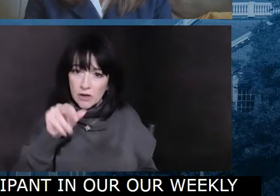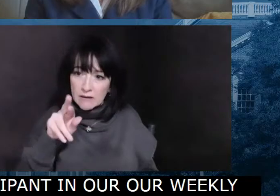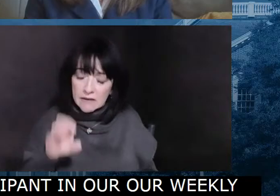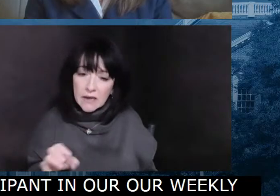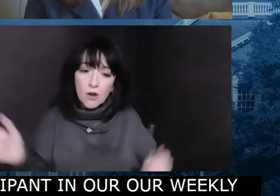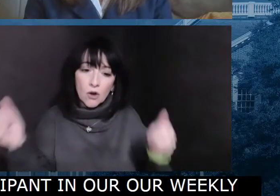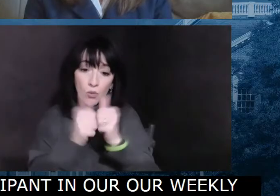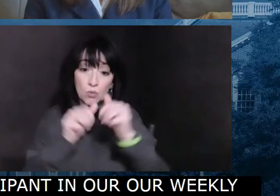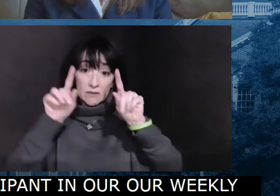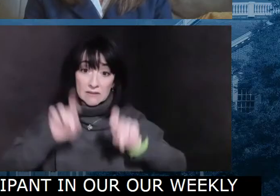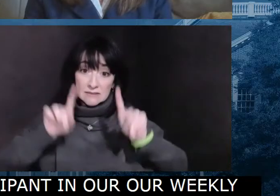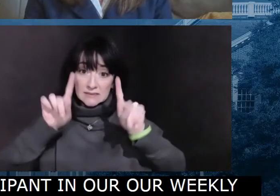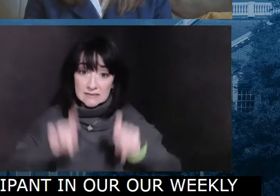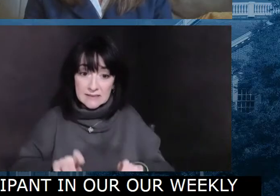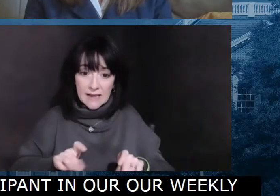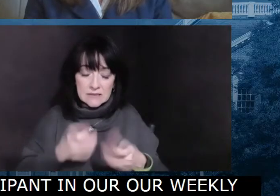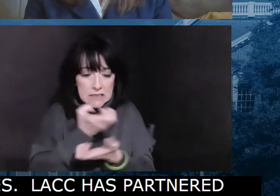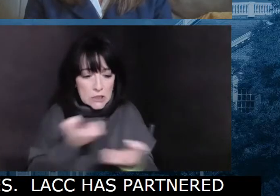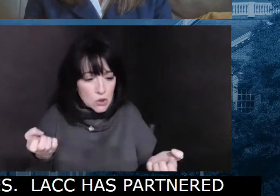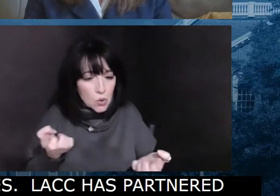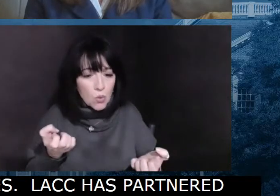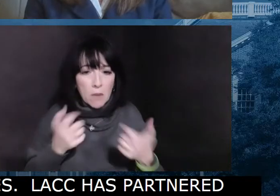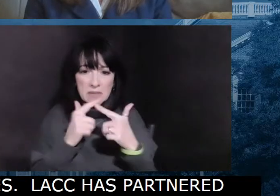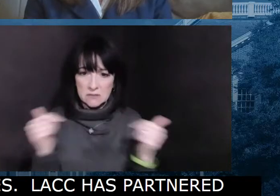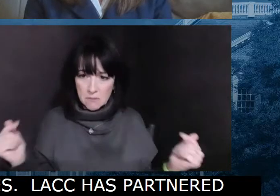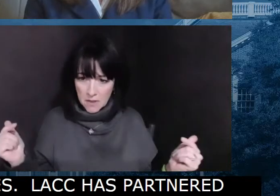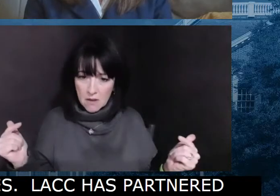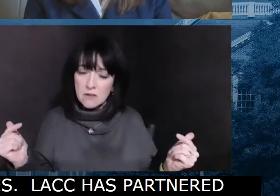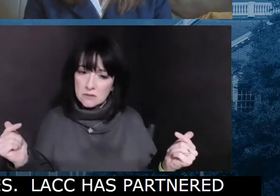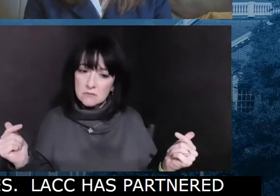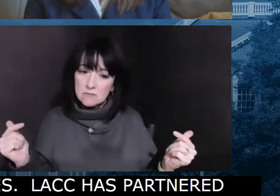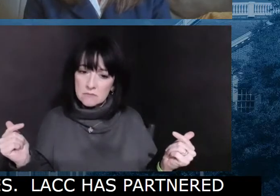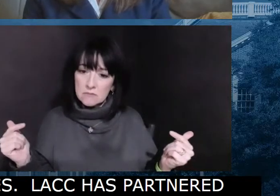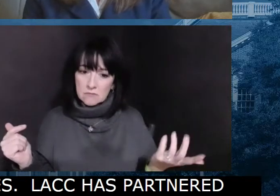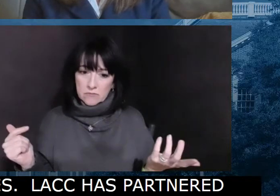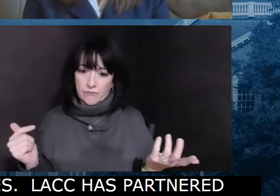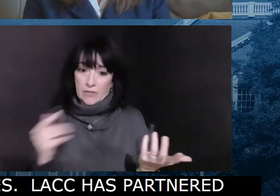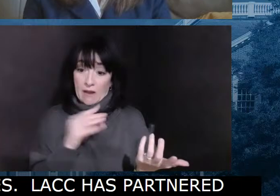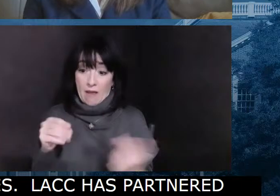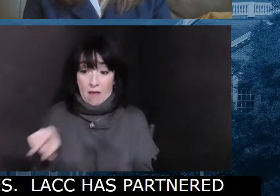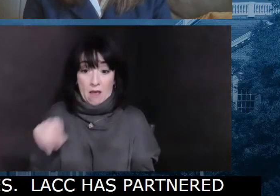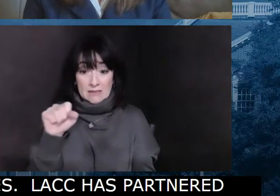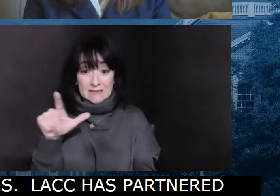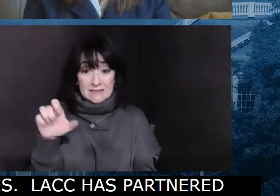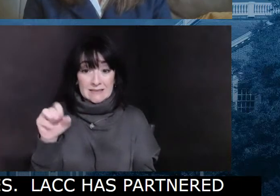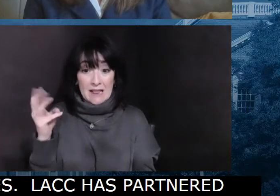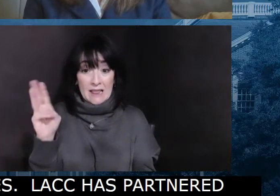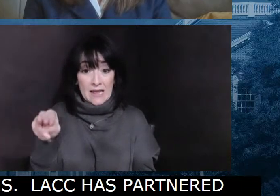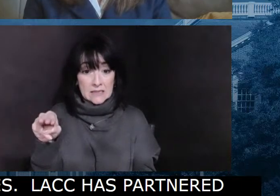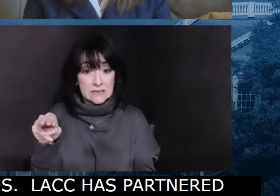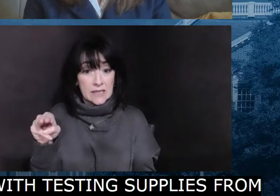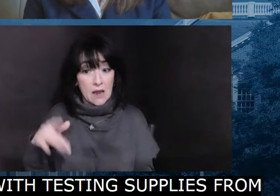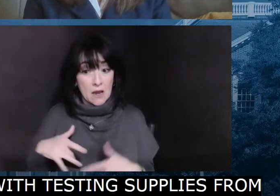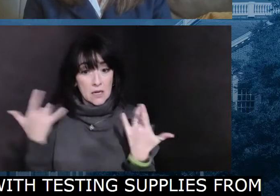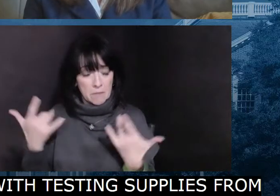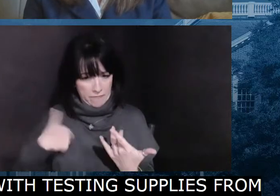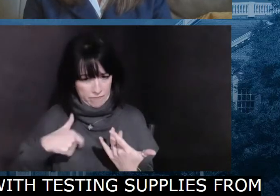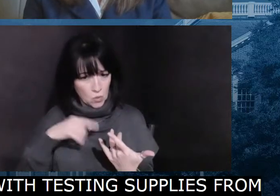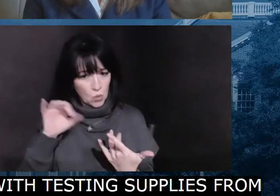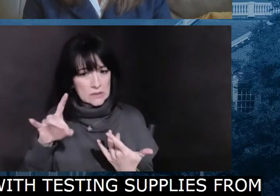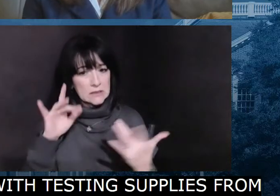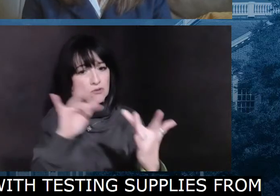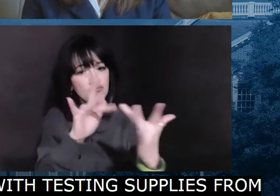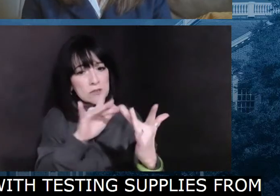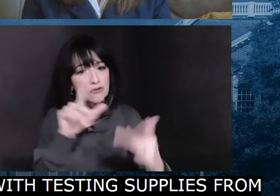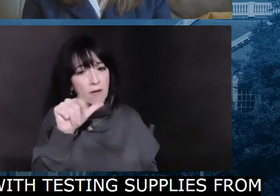testing supplies from the state. And in fact, for the Salesianum event, we reached out to them to try